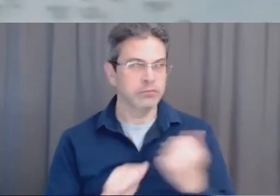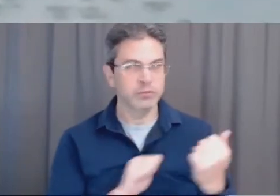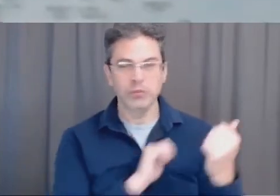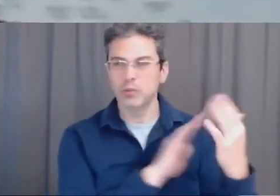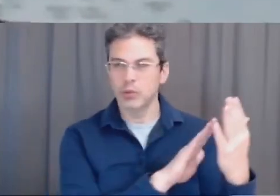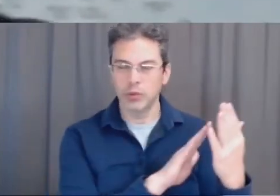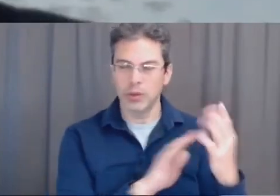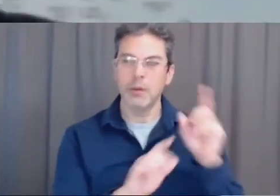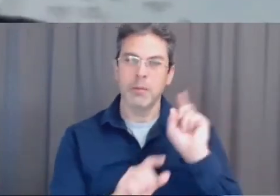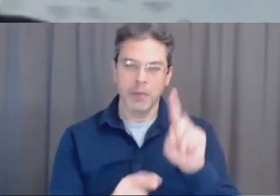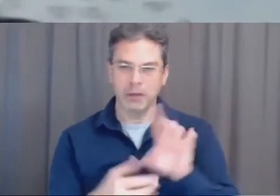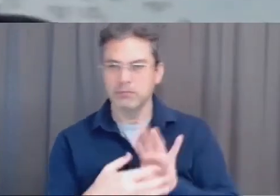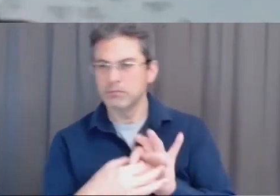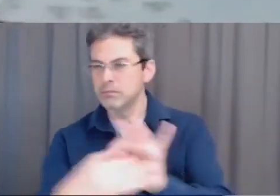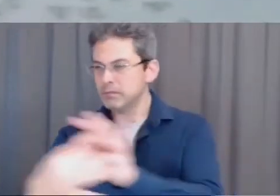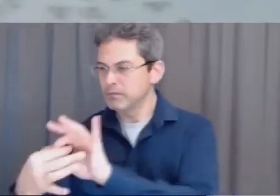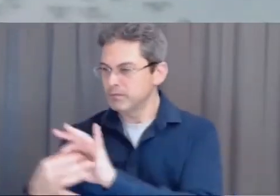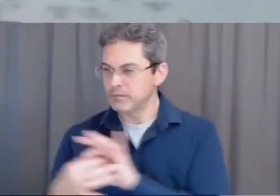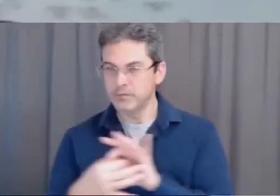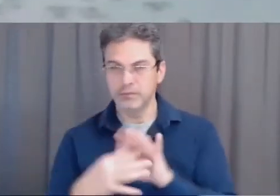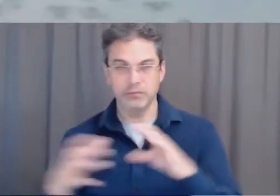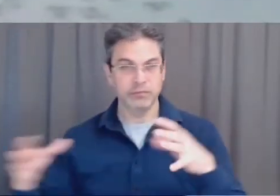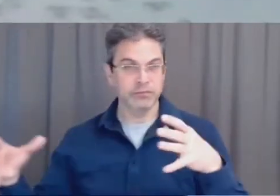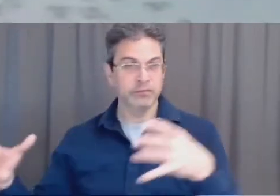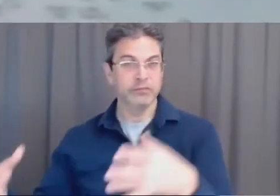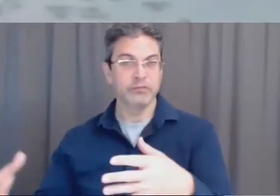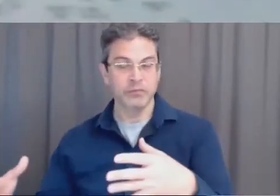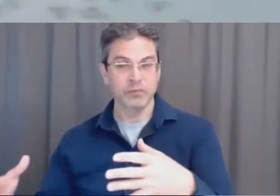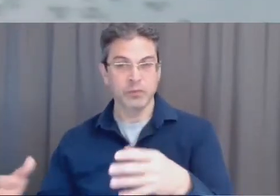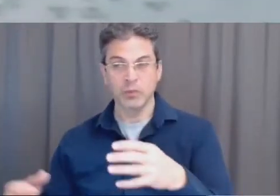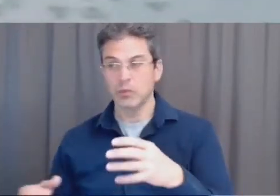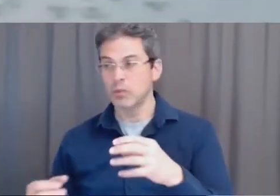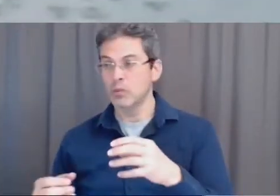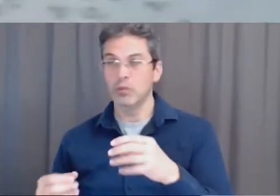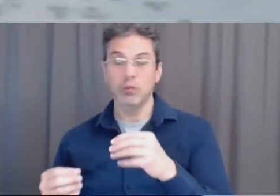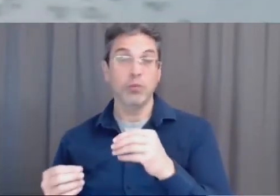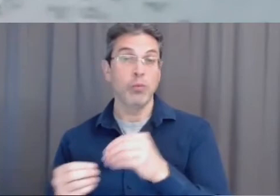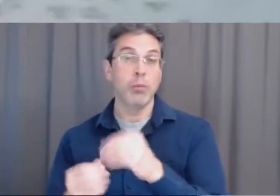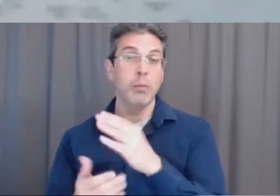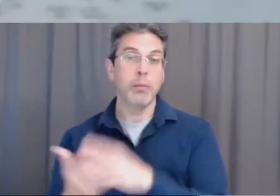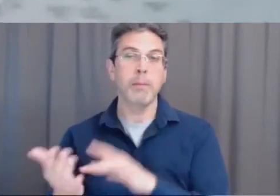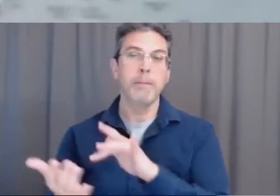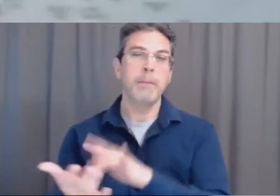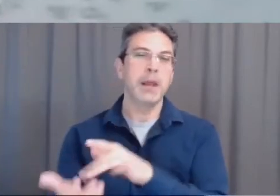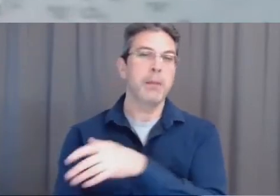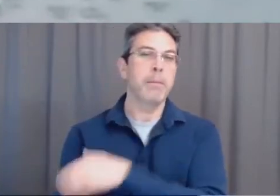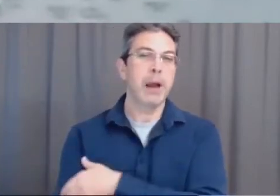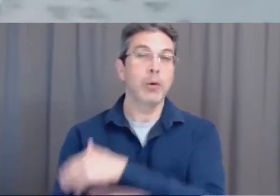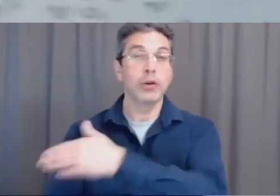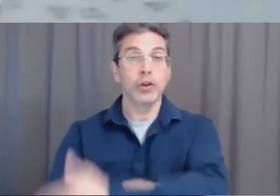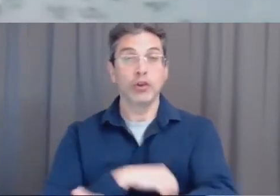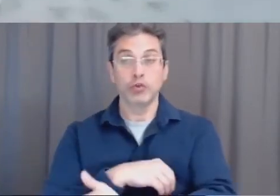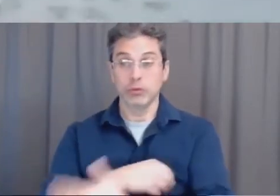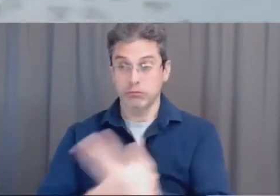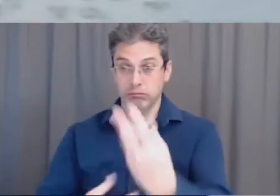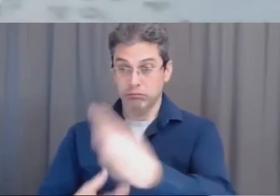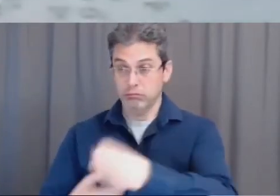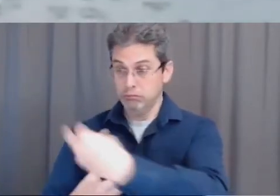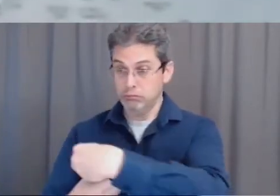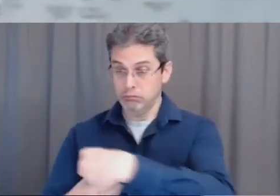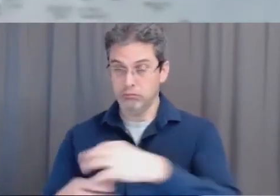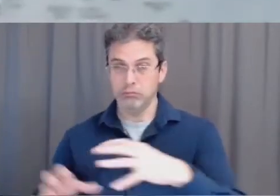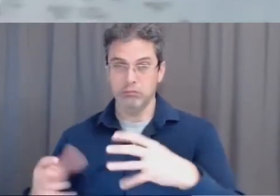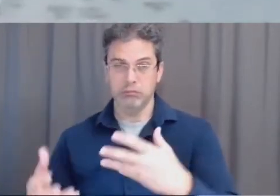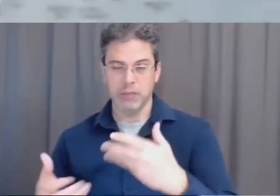a multilateral approach, even if it is, stronger than the middle powers. There is still some benefit to building alliances and to having a